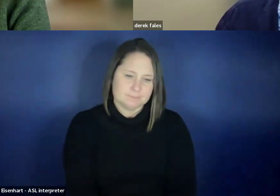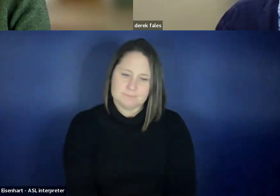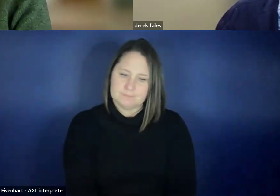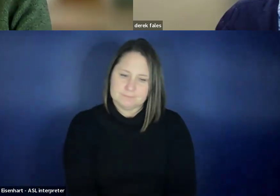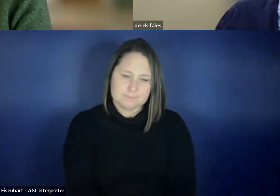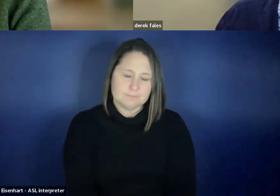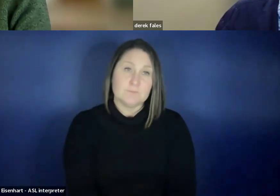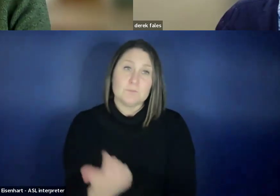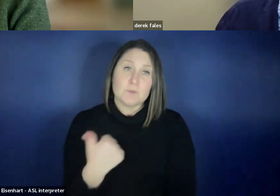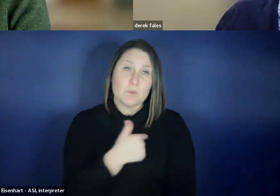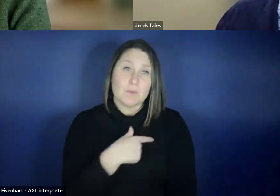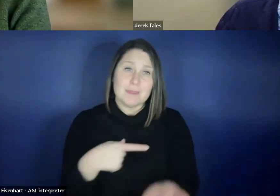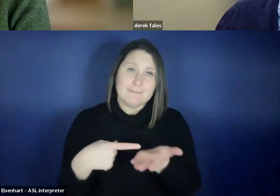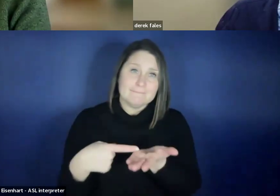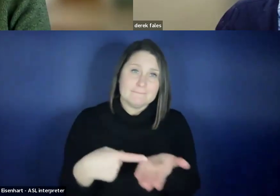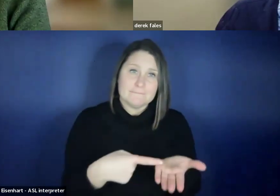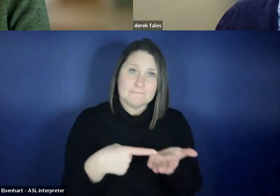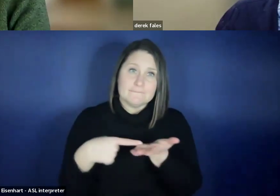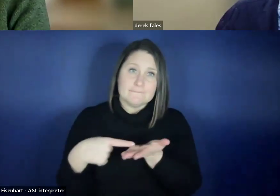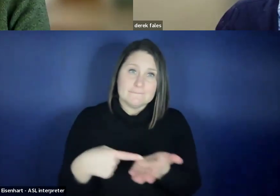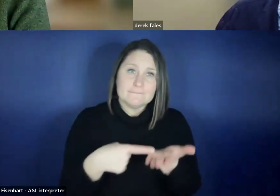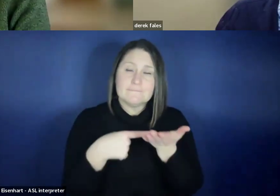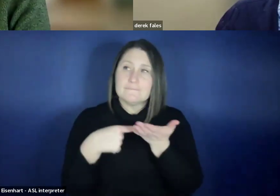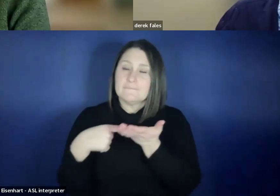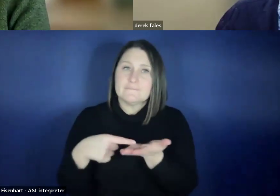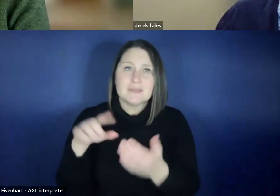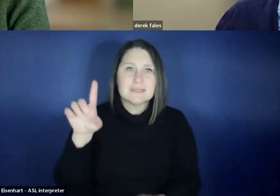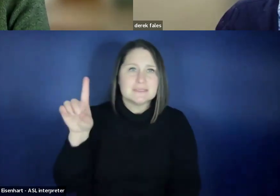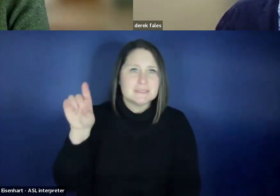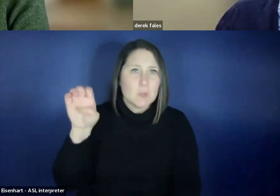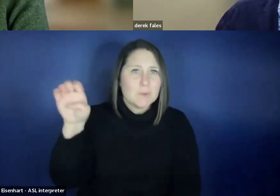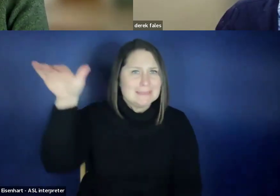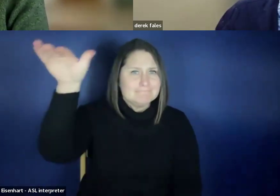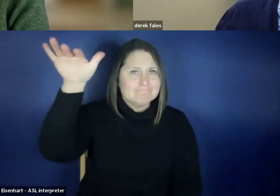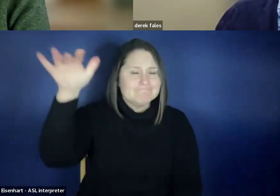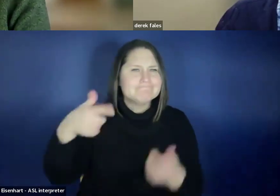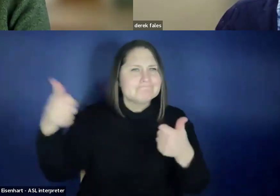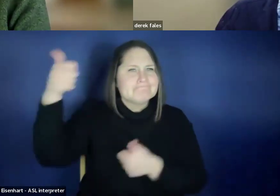we've talked about it certainly at higher levels at the Department of Ed. We've had